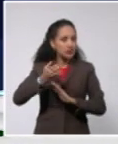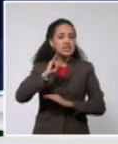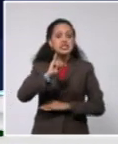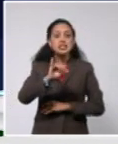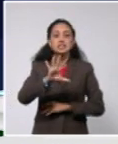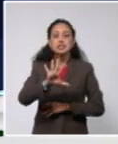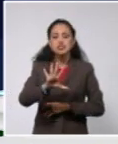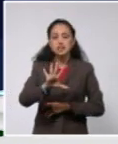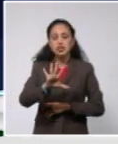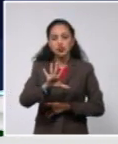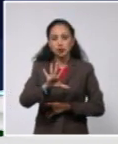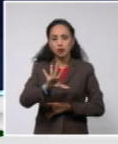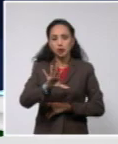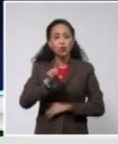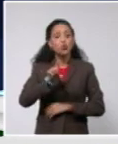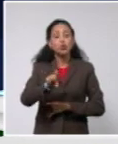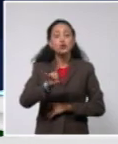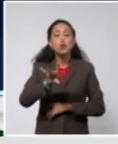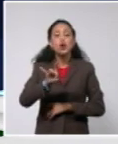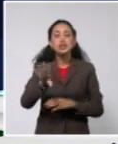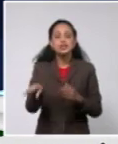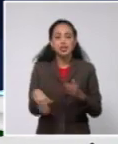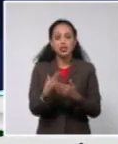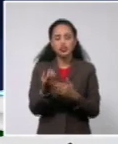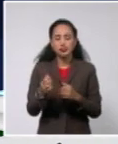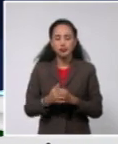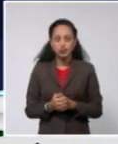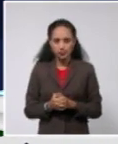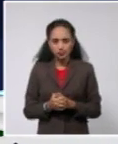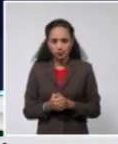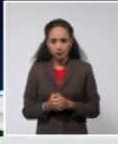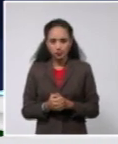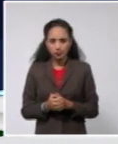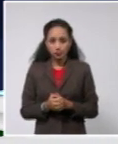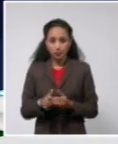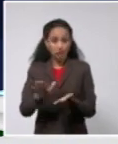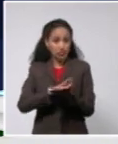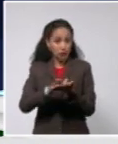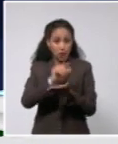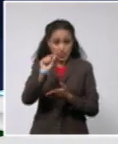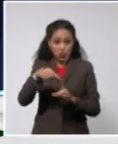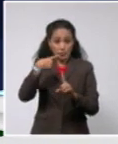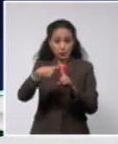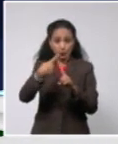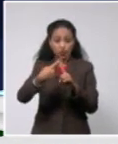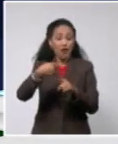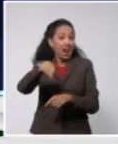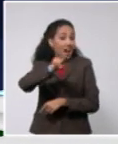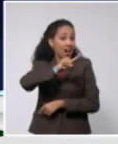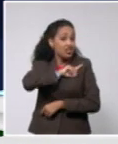74.1% of the 62 cases yesterday, were asymptomatic at the time of testing.